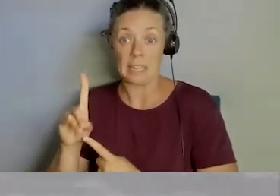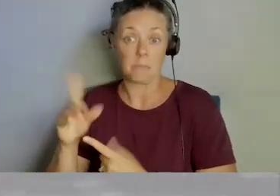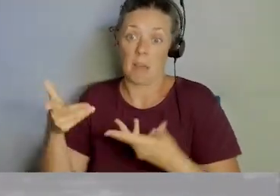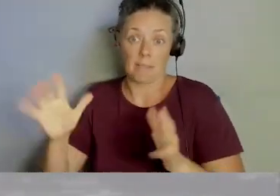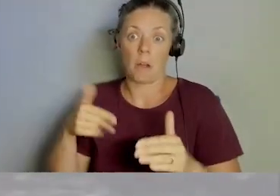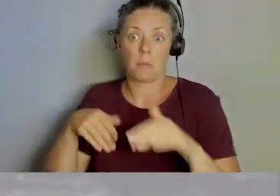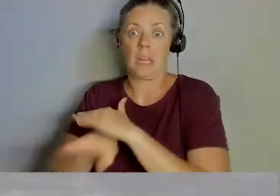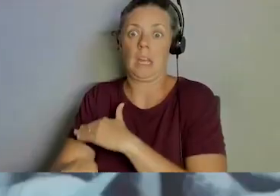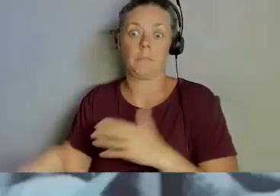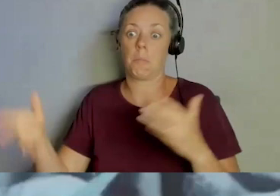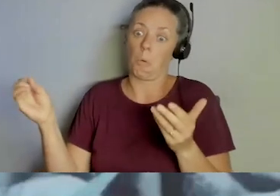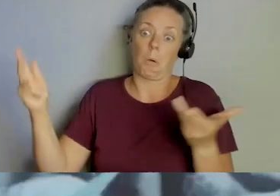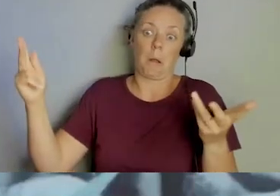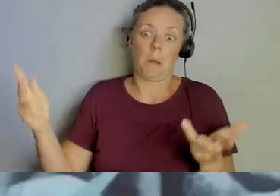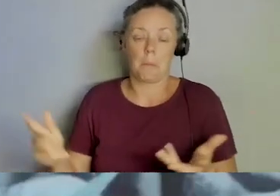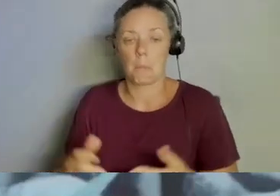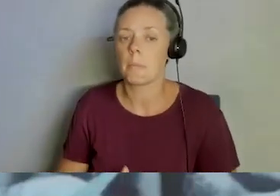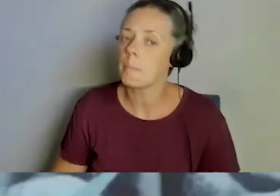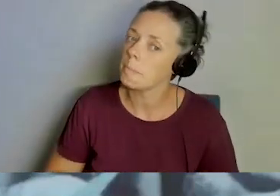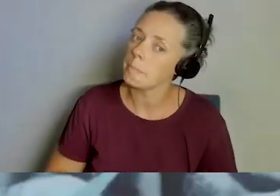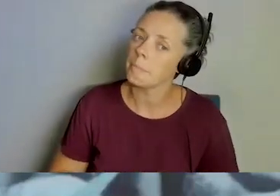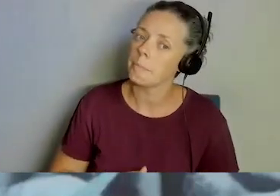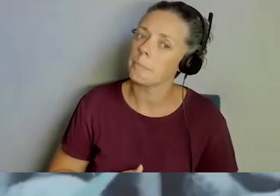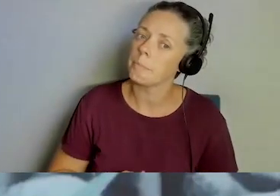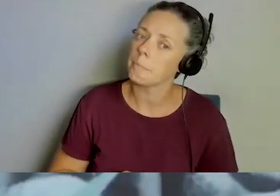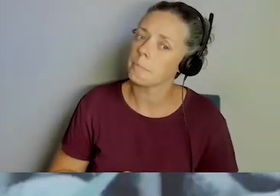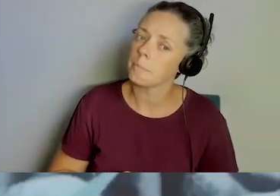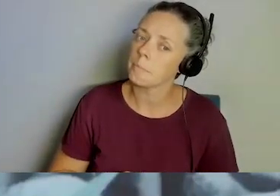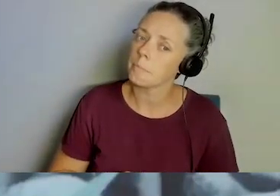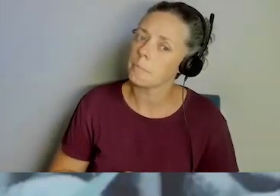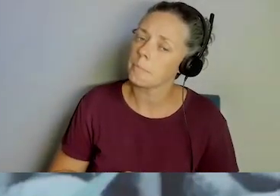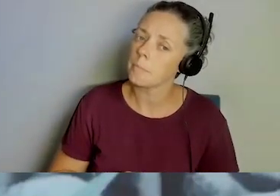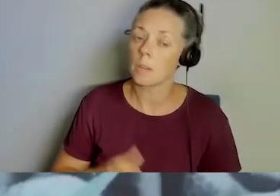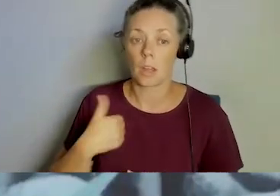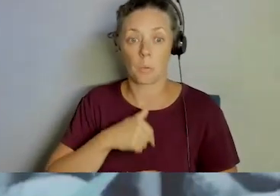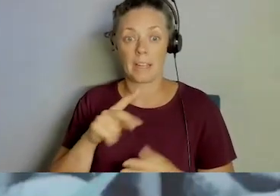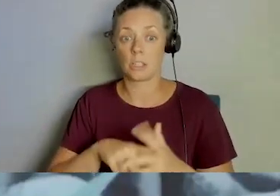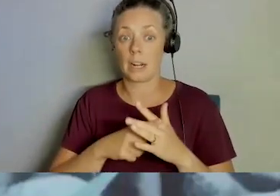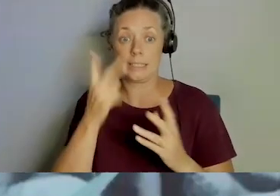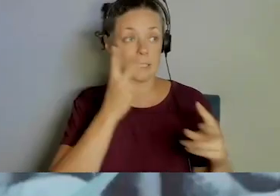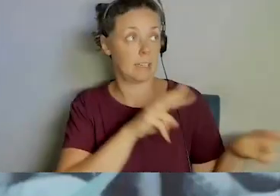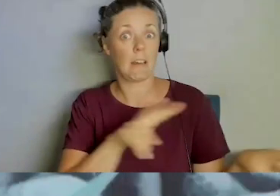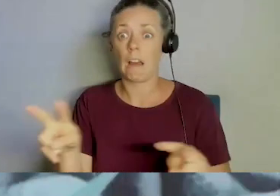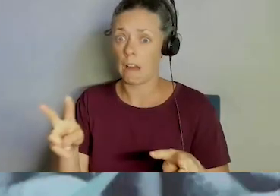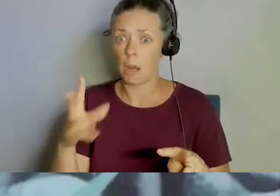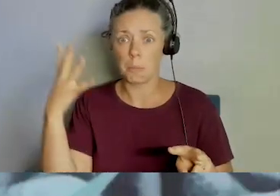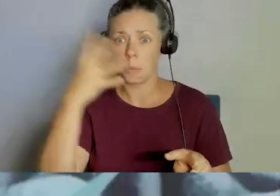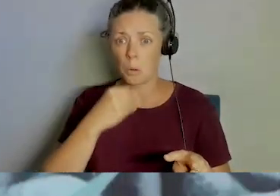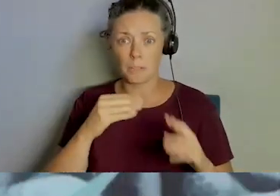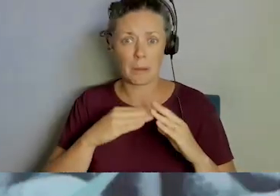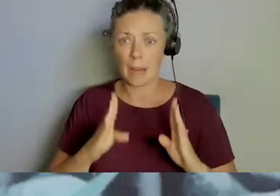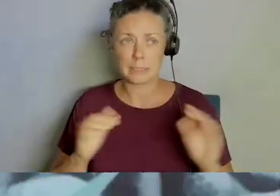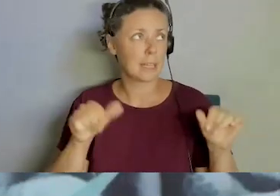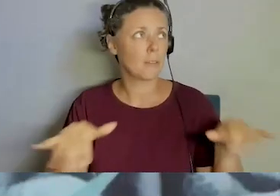San Diego, we started seeing all these beautiful houses everywhere that we had never seen